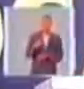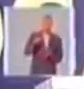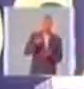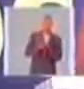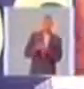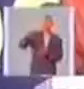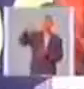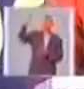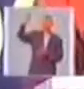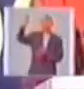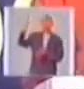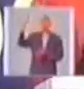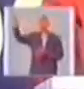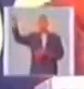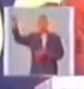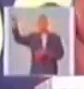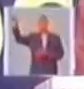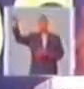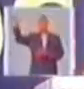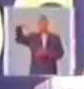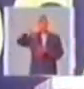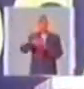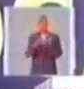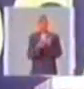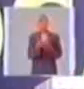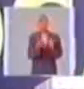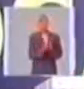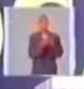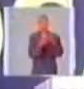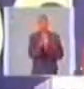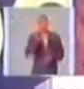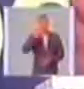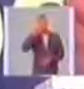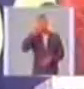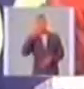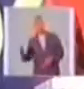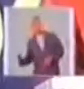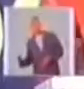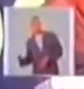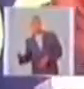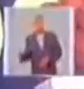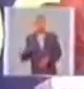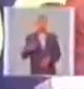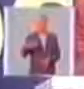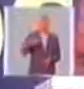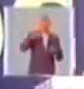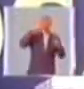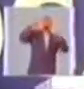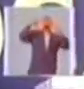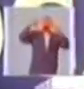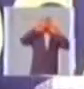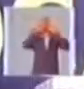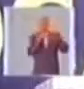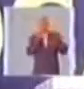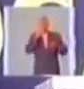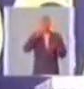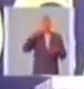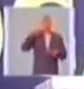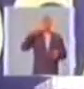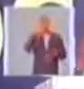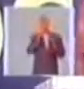Malachi and Gumanimo. Now, dear man, when you say, or come back one, a month way, a soft way, the brain, numb so the other, that a